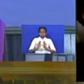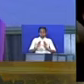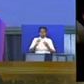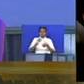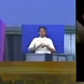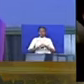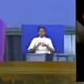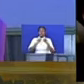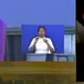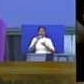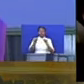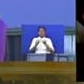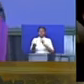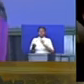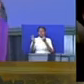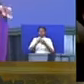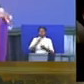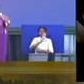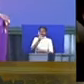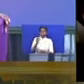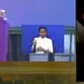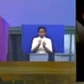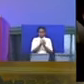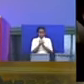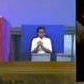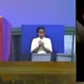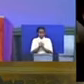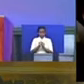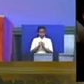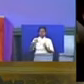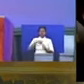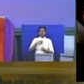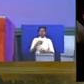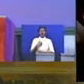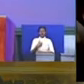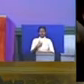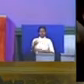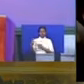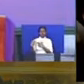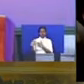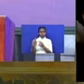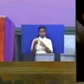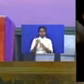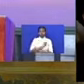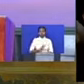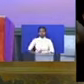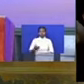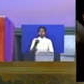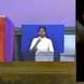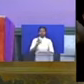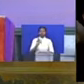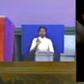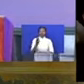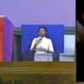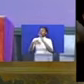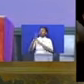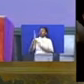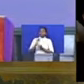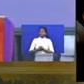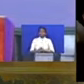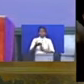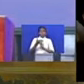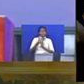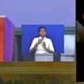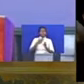Africa together, what is the role of the kingdom of God? My spiritual father was teaching us about